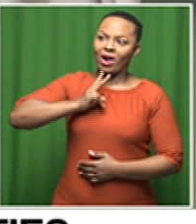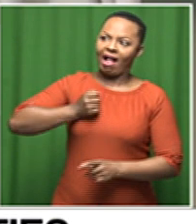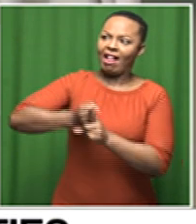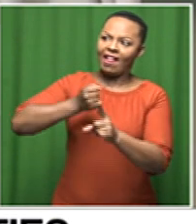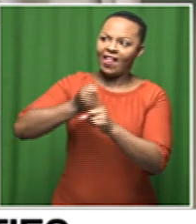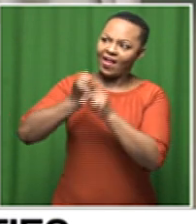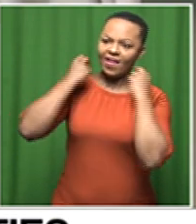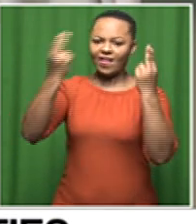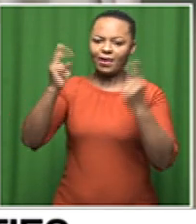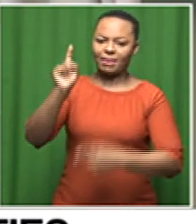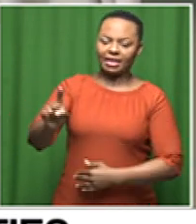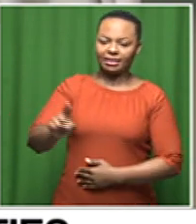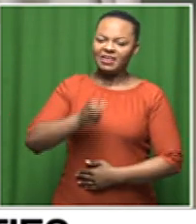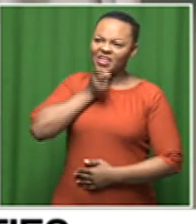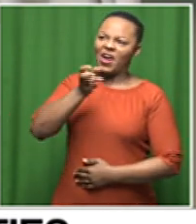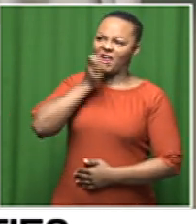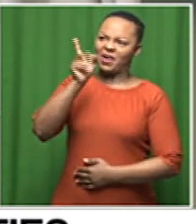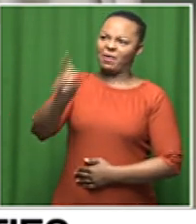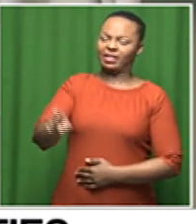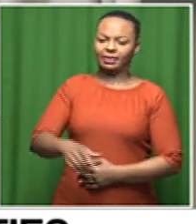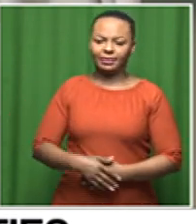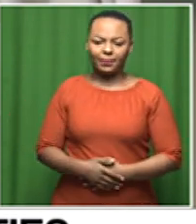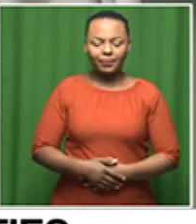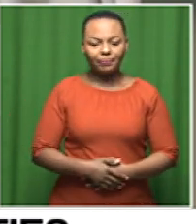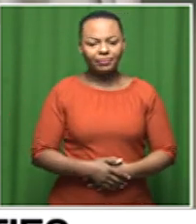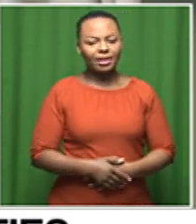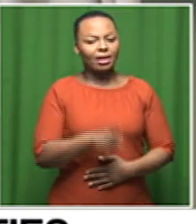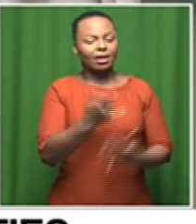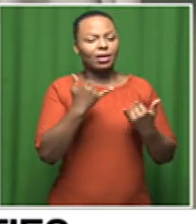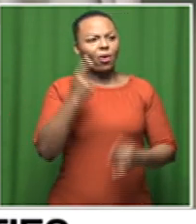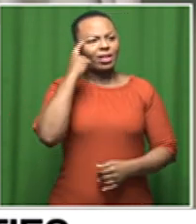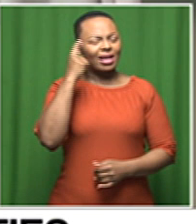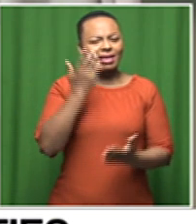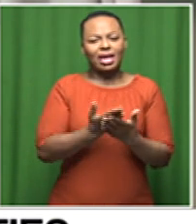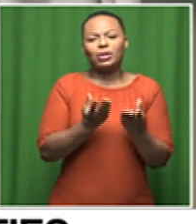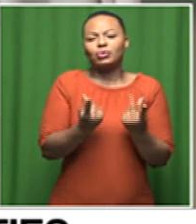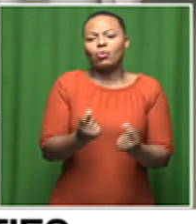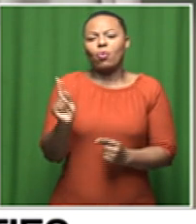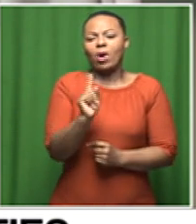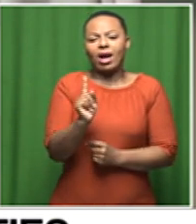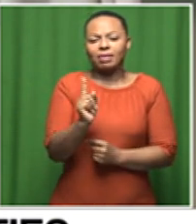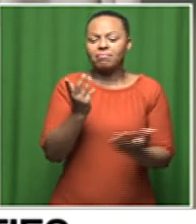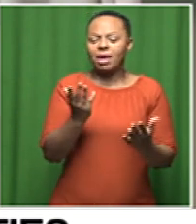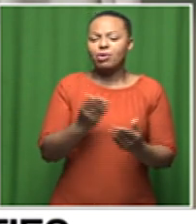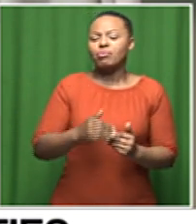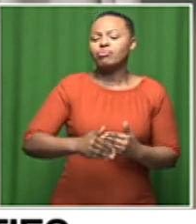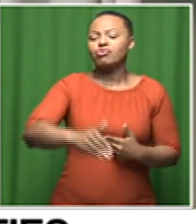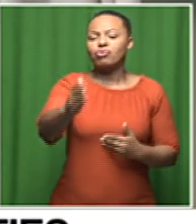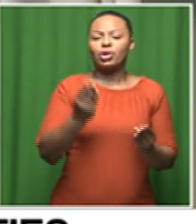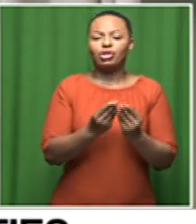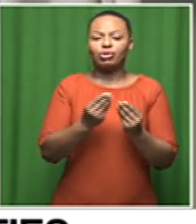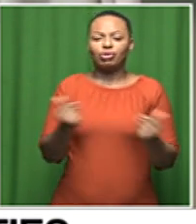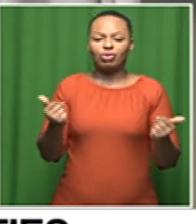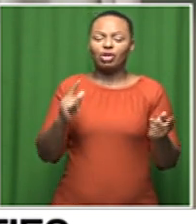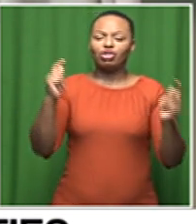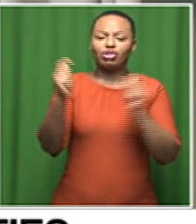person. In your experience, what do you think that needs to be done, or rather what needs to change with regards to health professionals